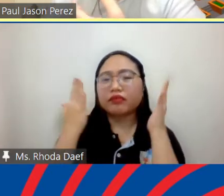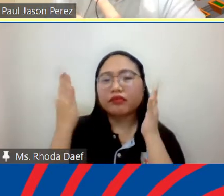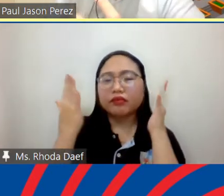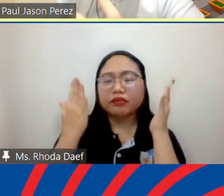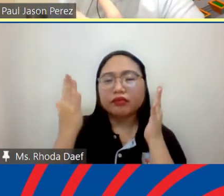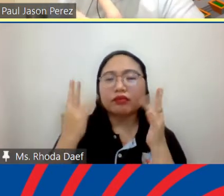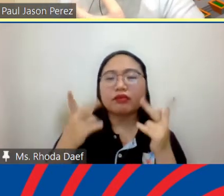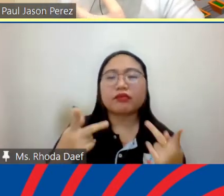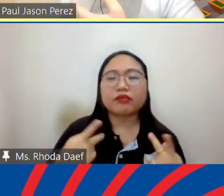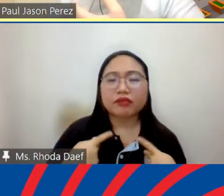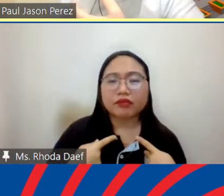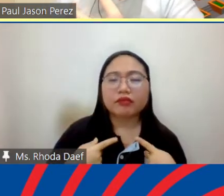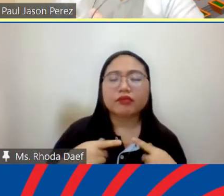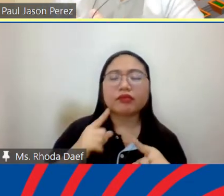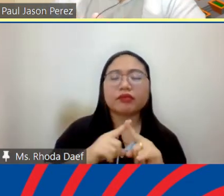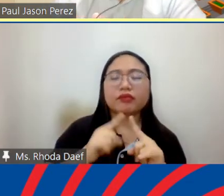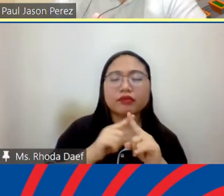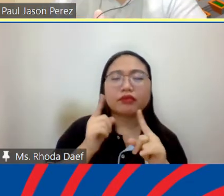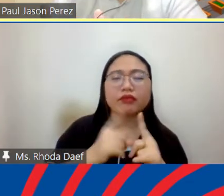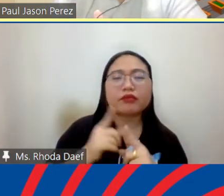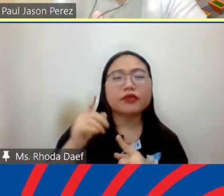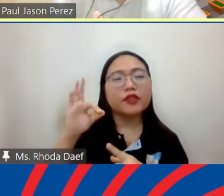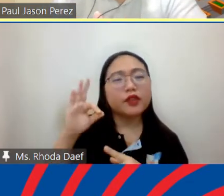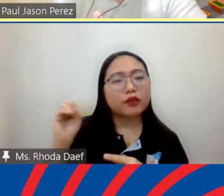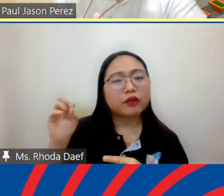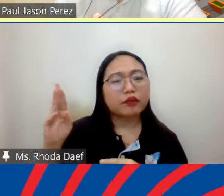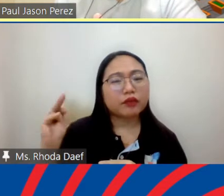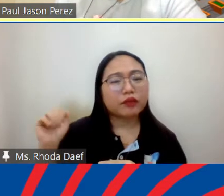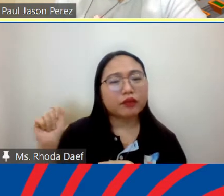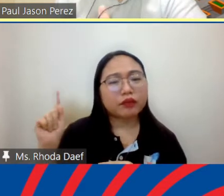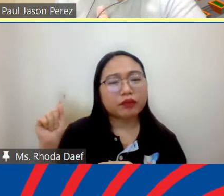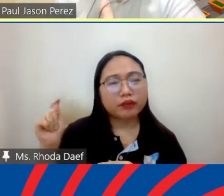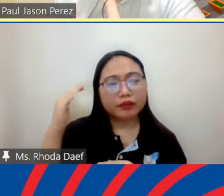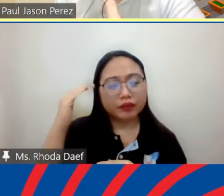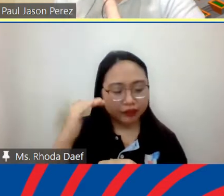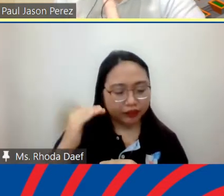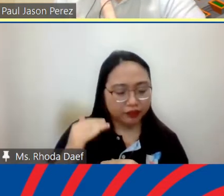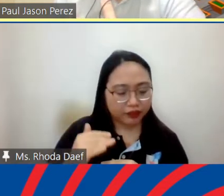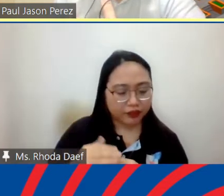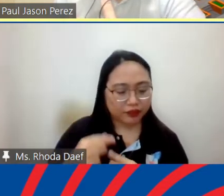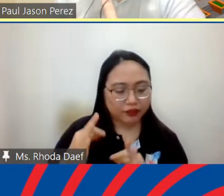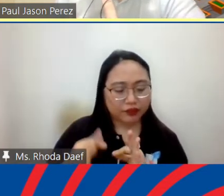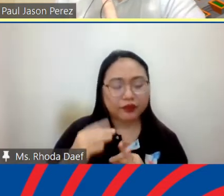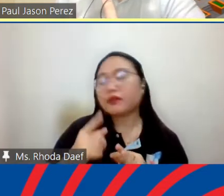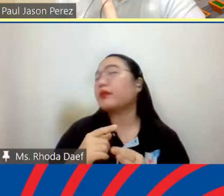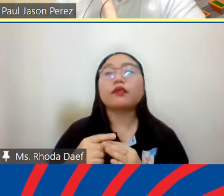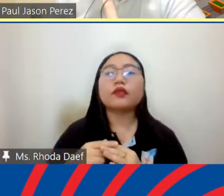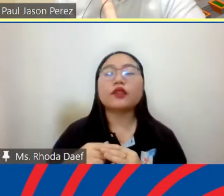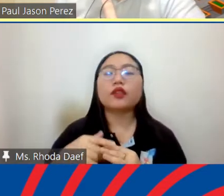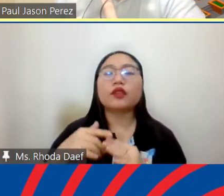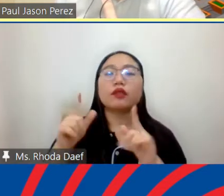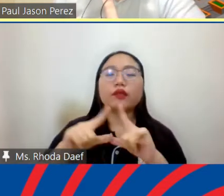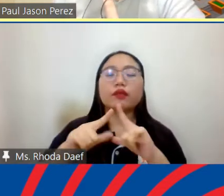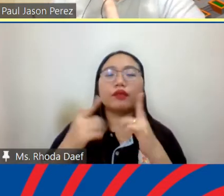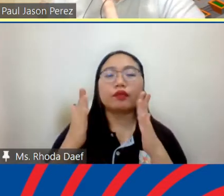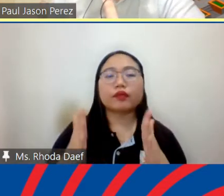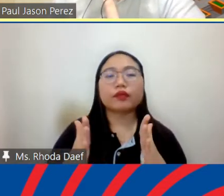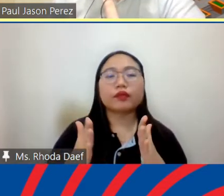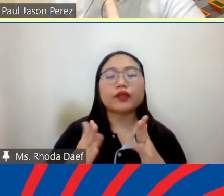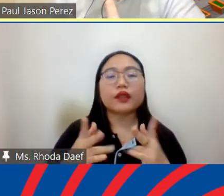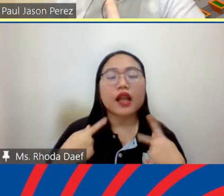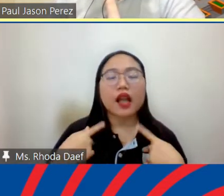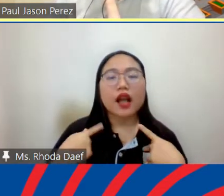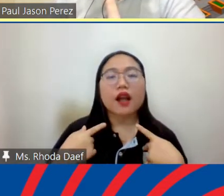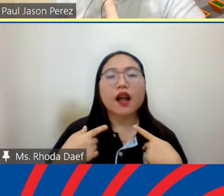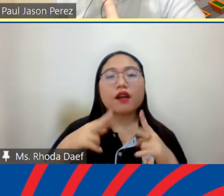the recommended formats. So if you're a researcher or kung librarian kayo and then there's a researcher na lumapit sa